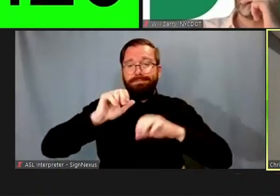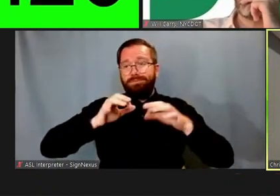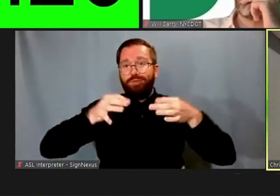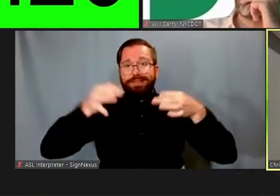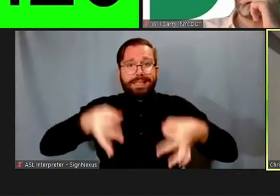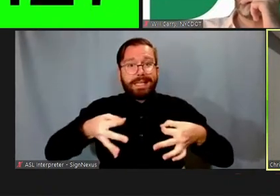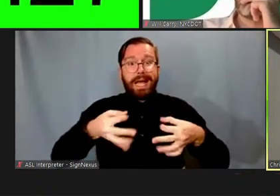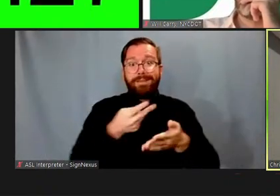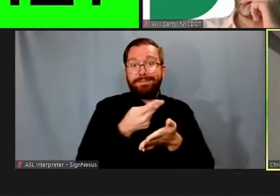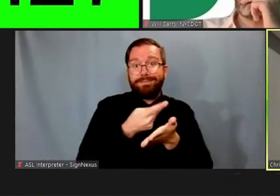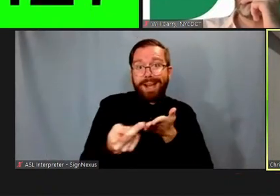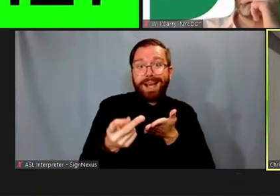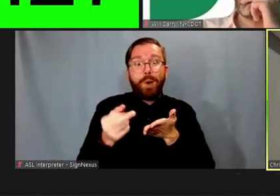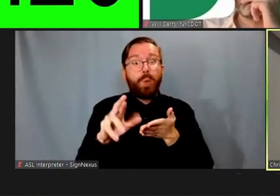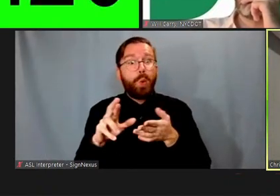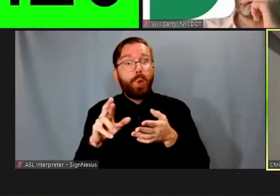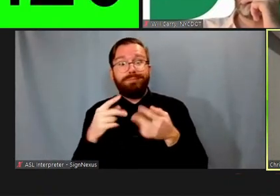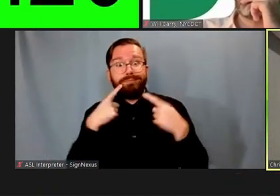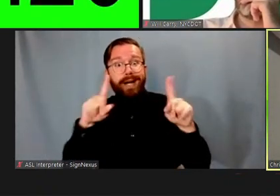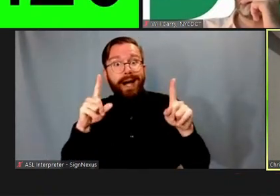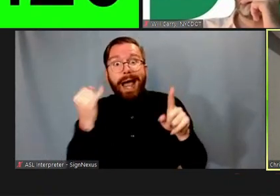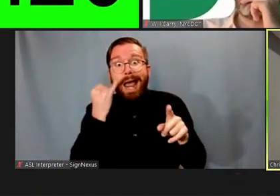be rolled back